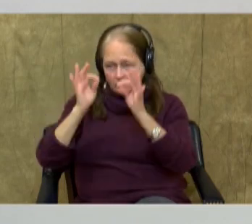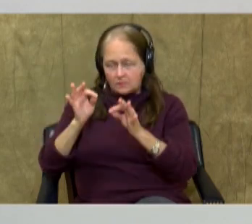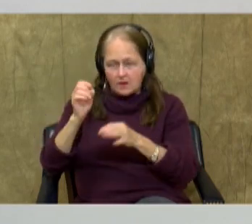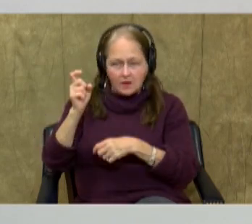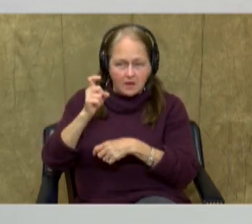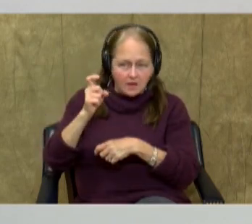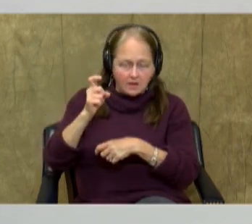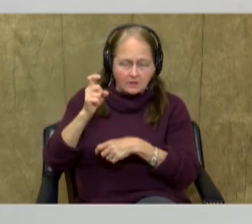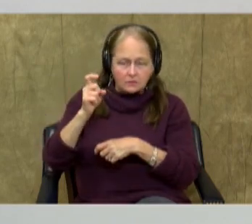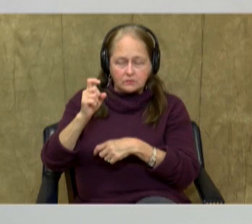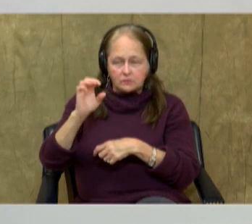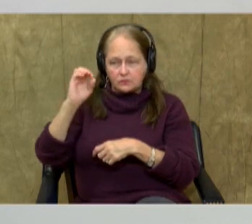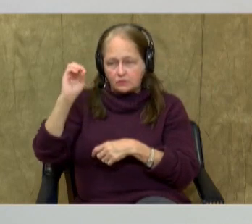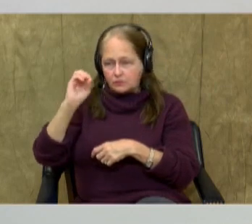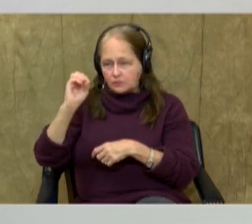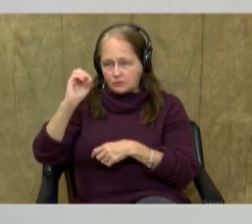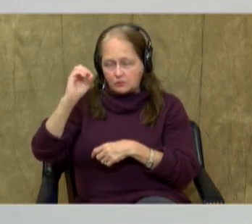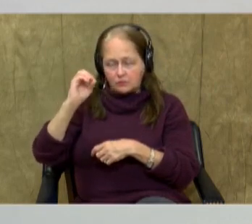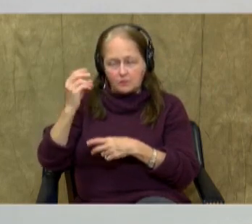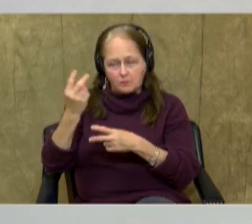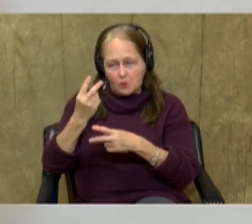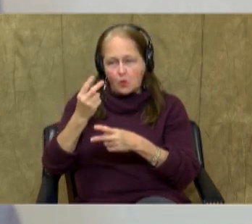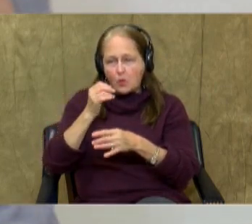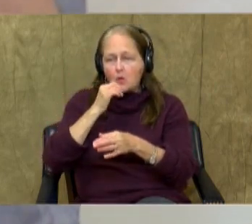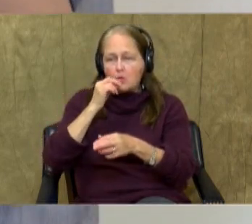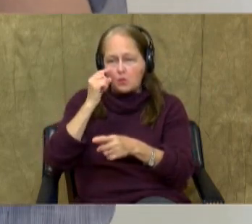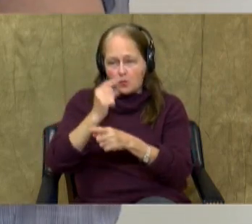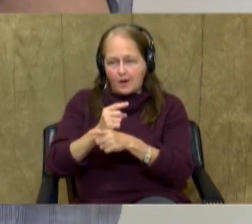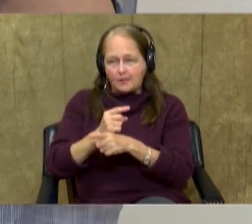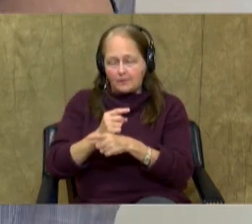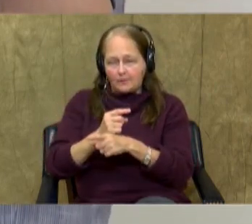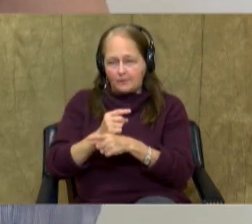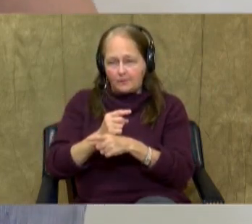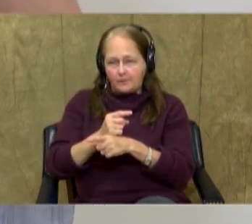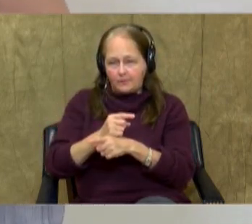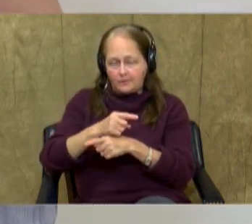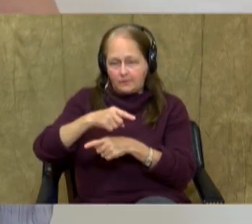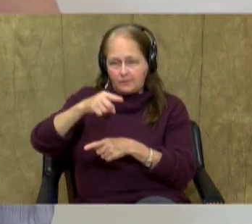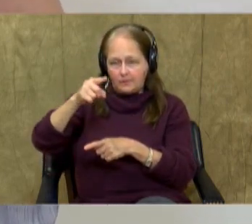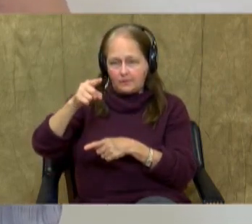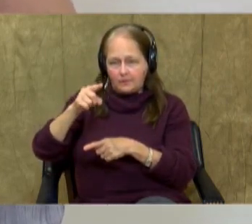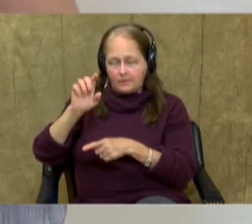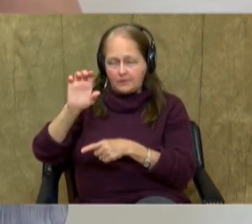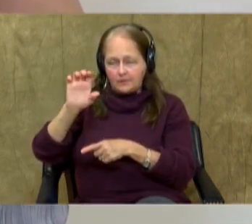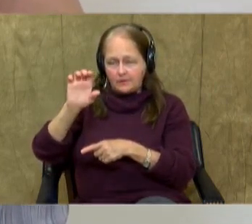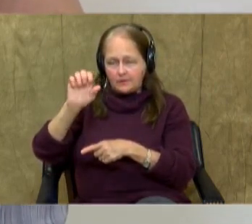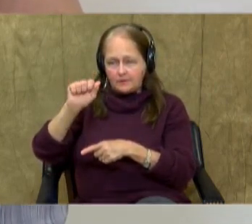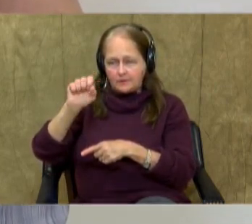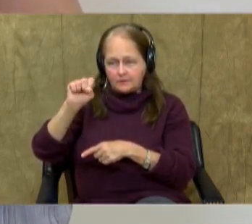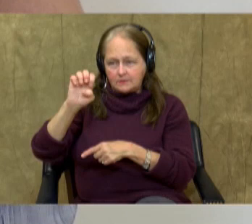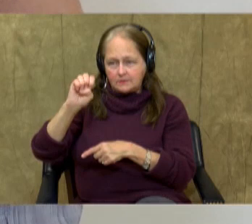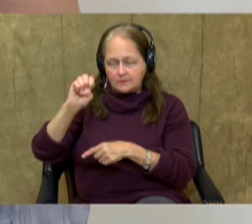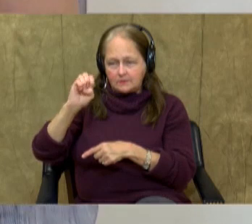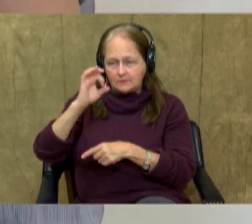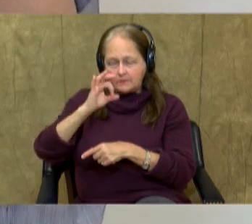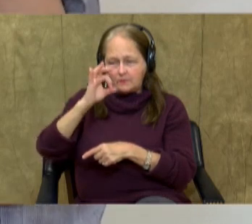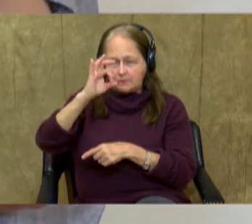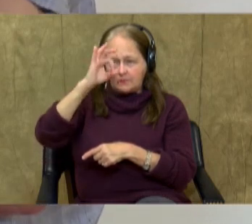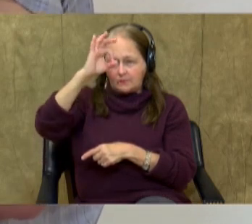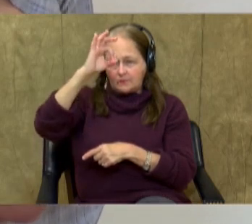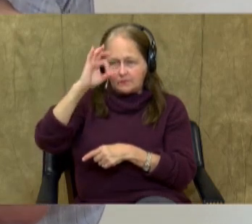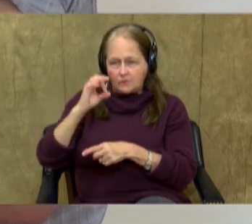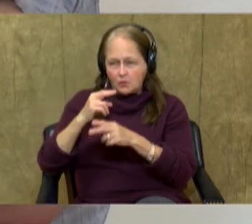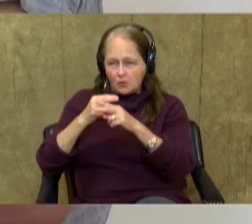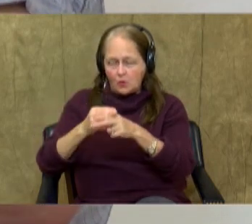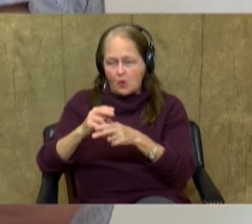way you would like to do it, both are correct. These are called cases. Each one of these dots is a